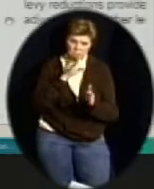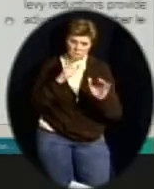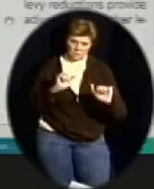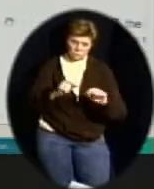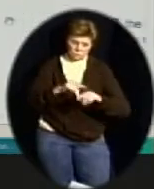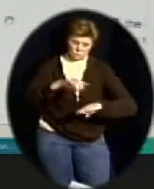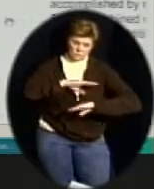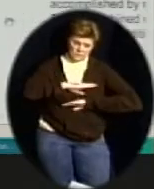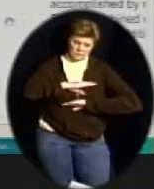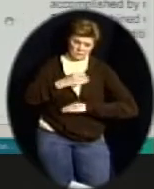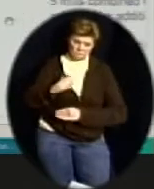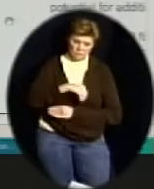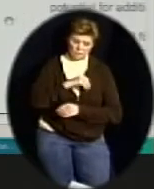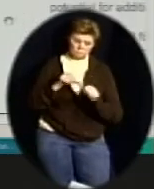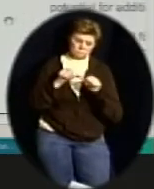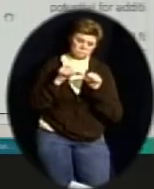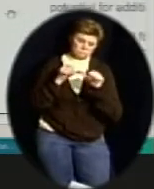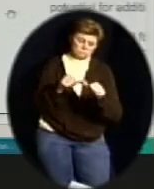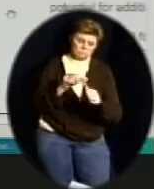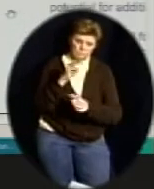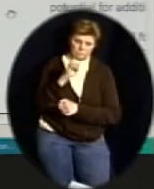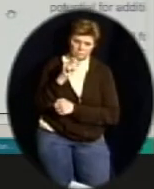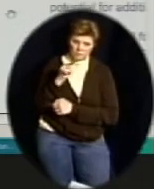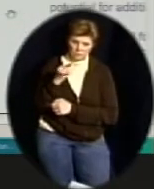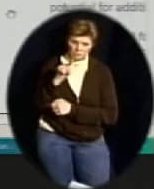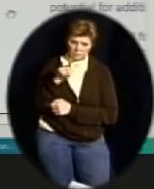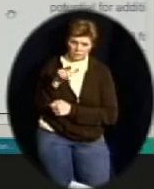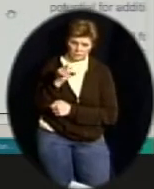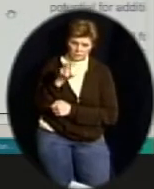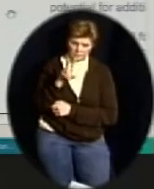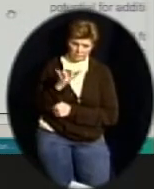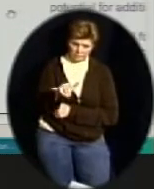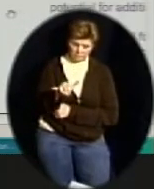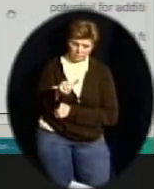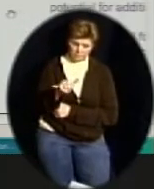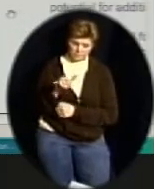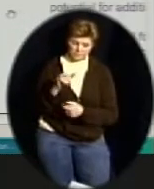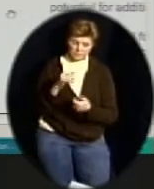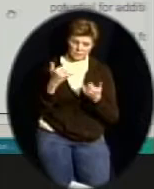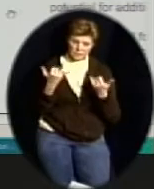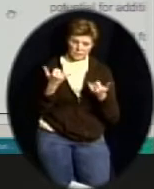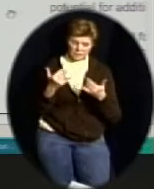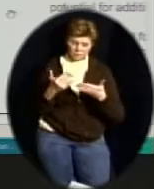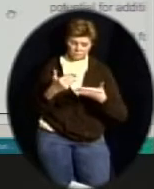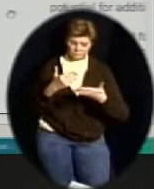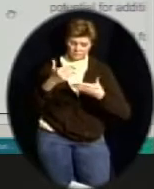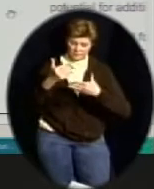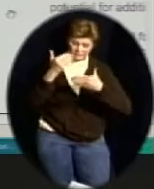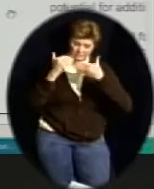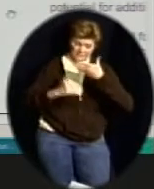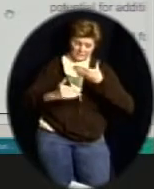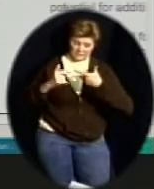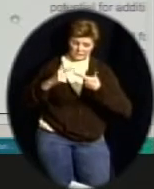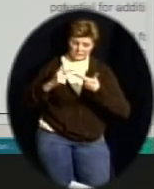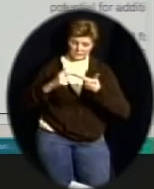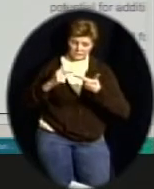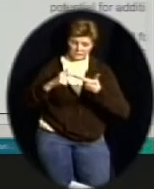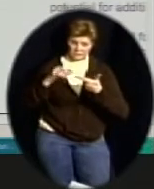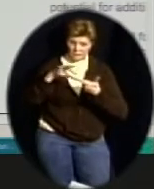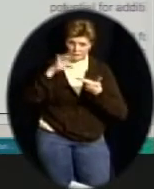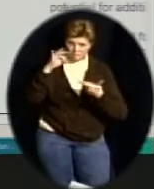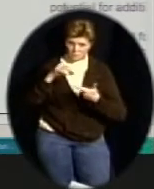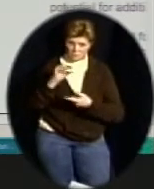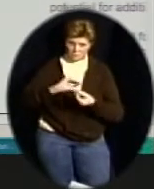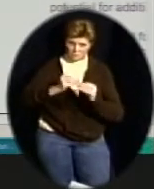Looking at option 2, we have something very similar, only the only change here is moving the capital